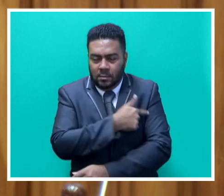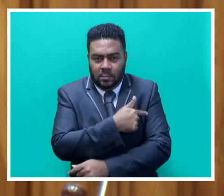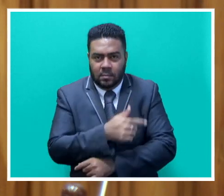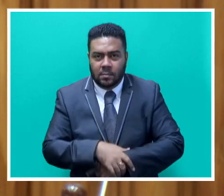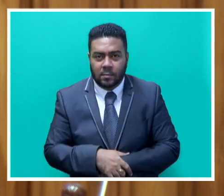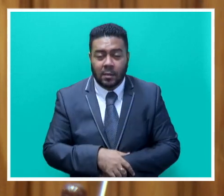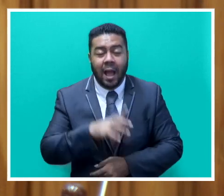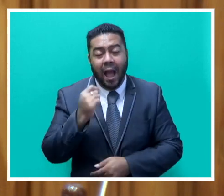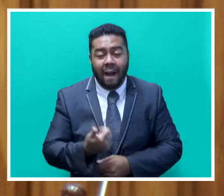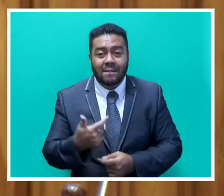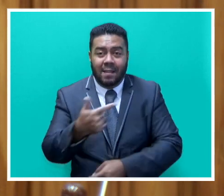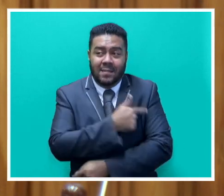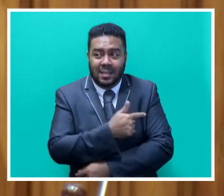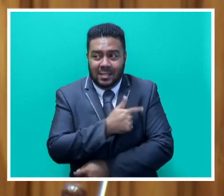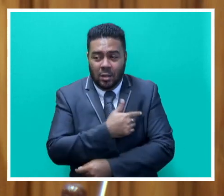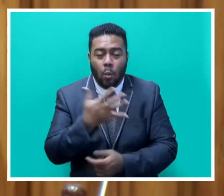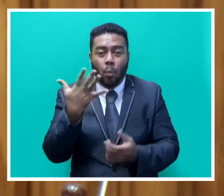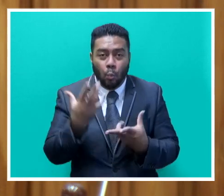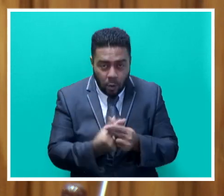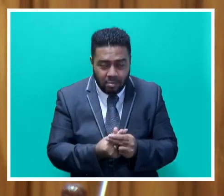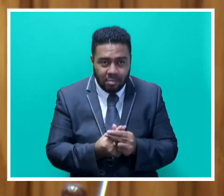after being vaccinated with the initial dose.